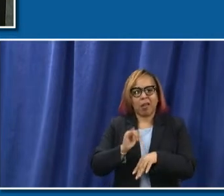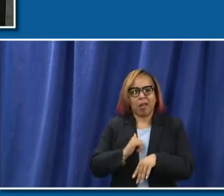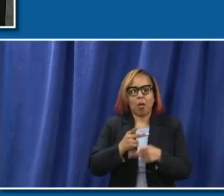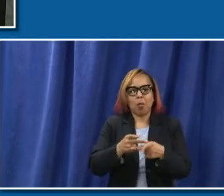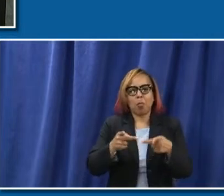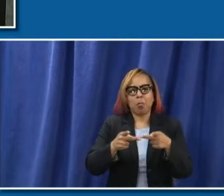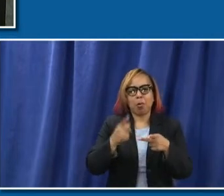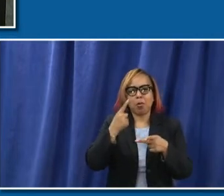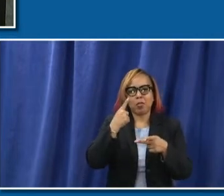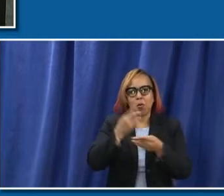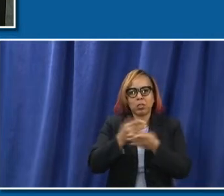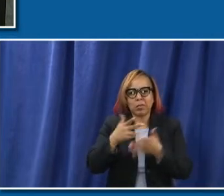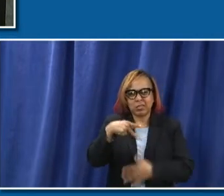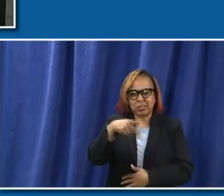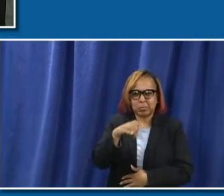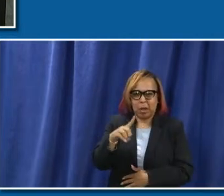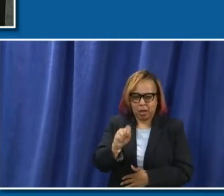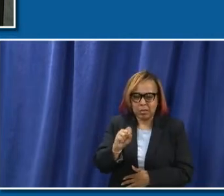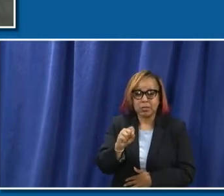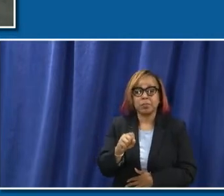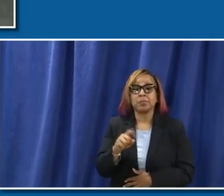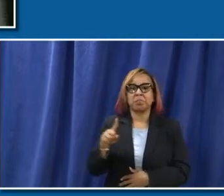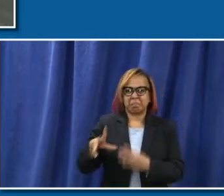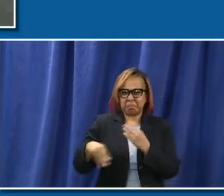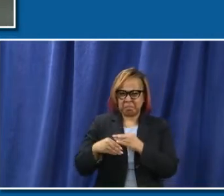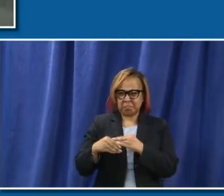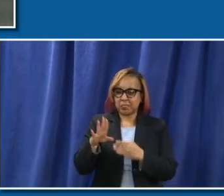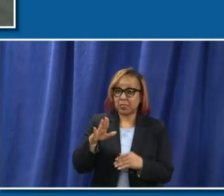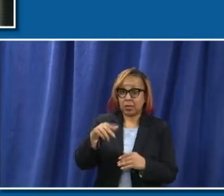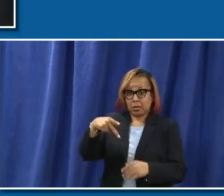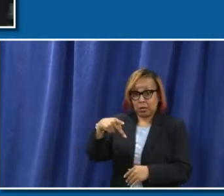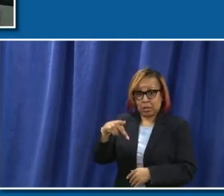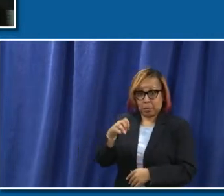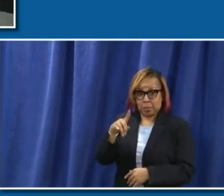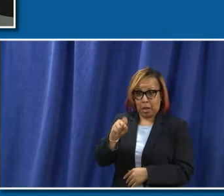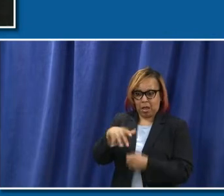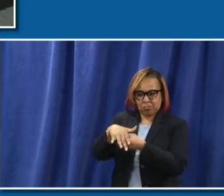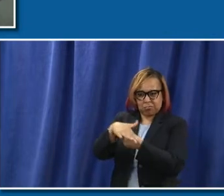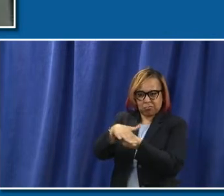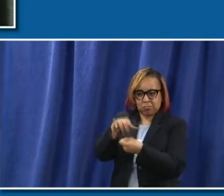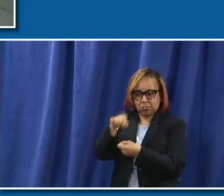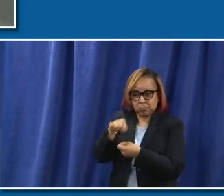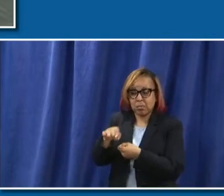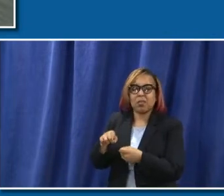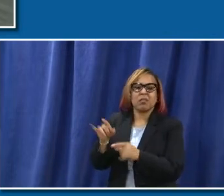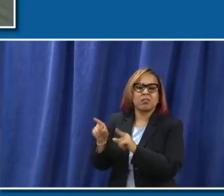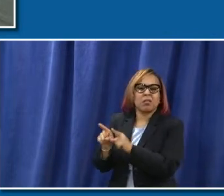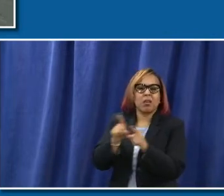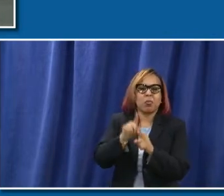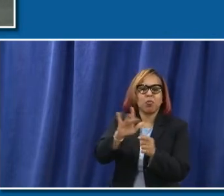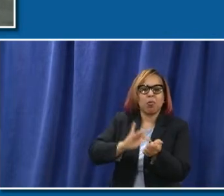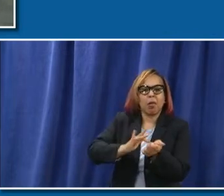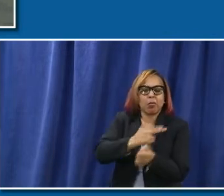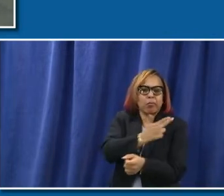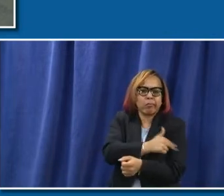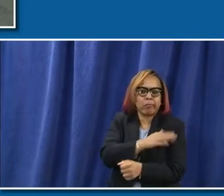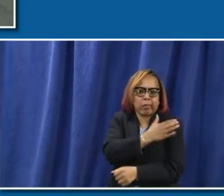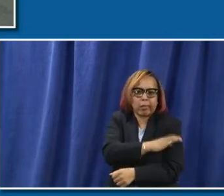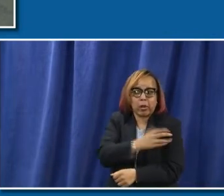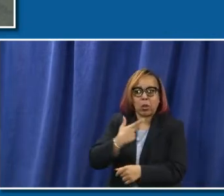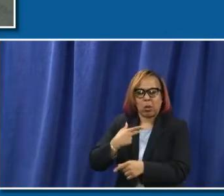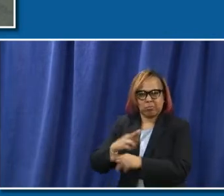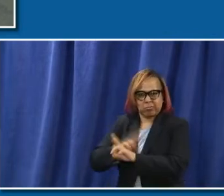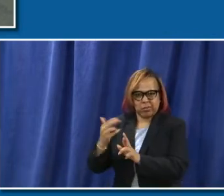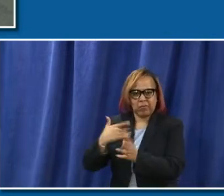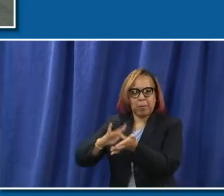and otherwise. Did you want to add anything to that? Right. Within the point of dispensing site, very similar to your traditional medical home, we do keep